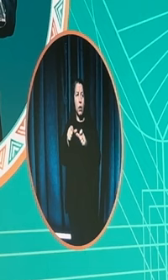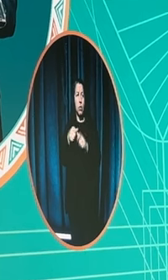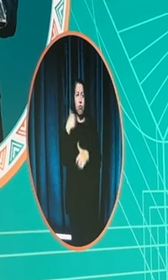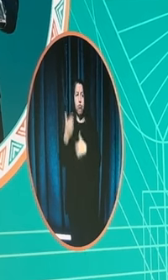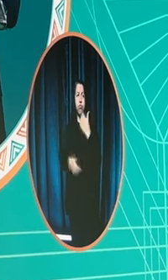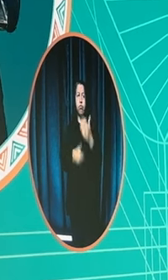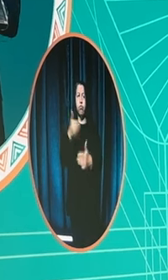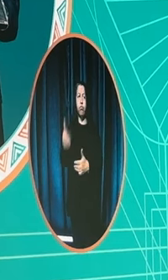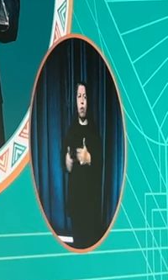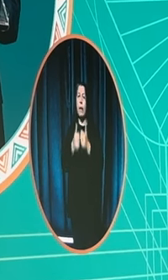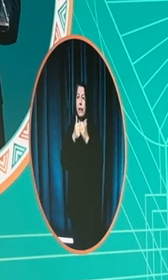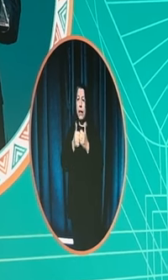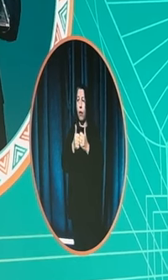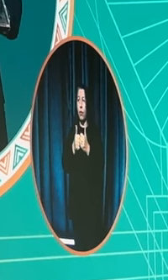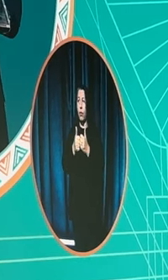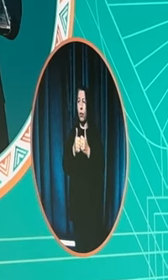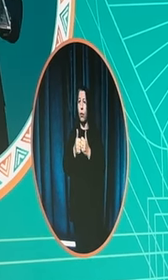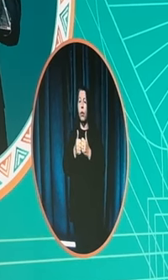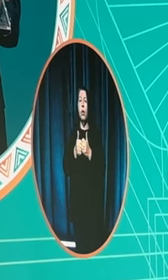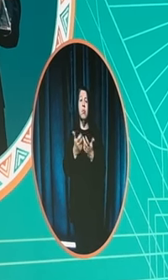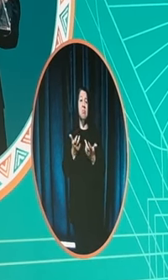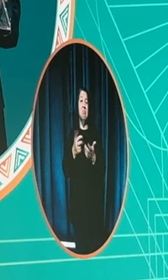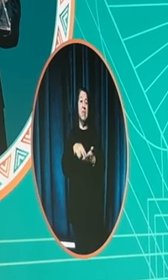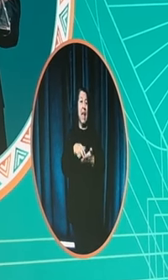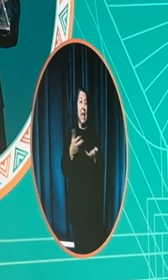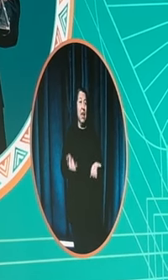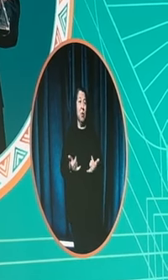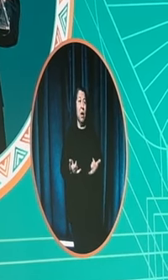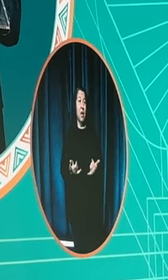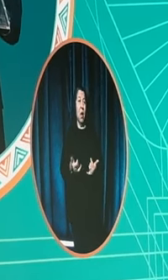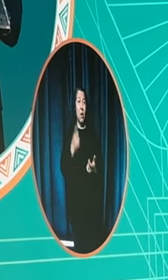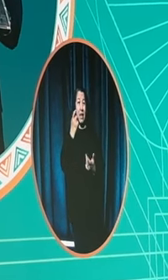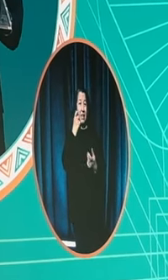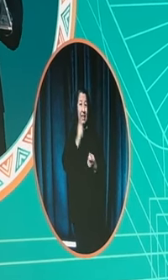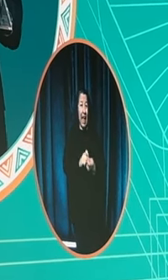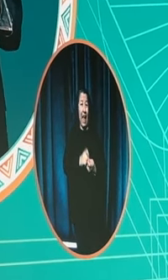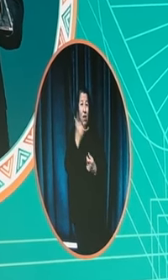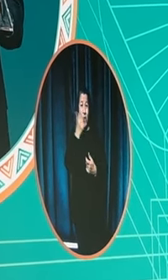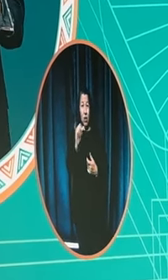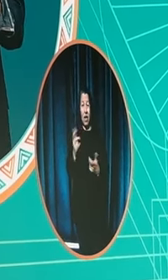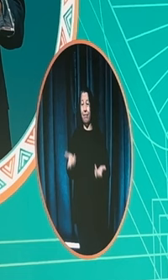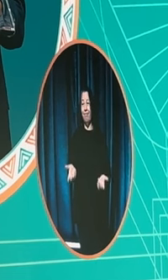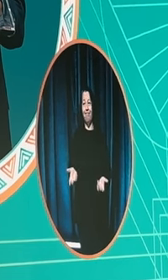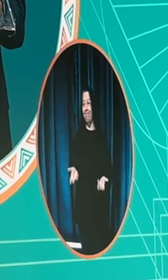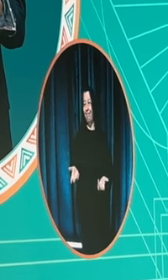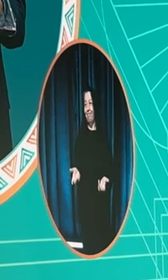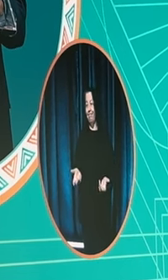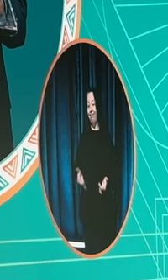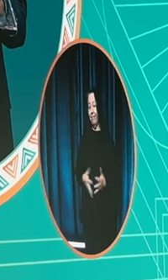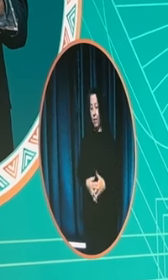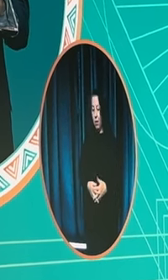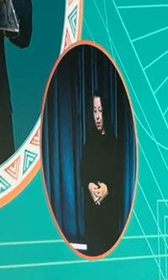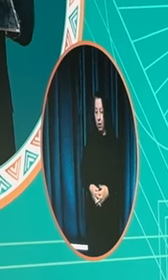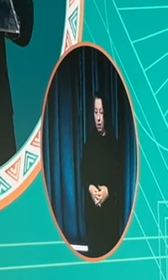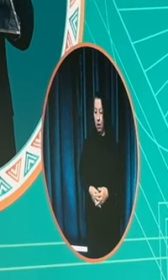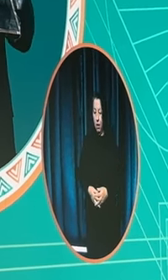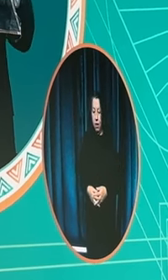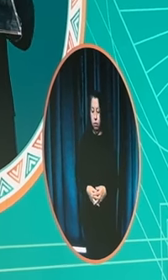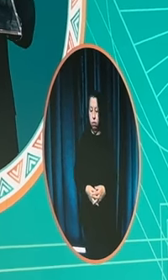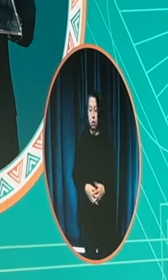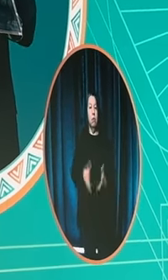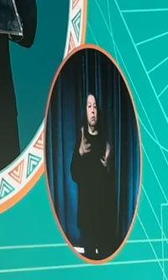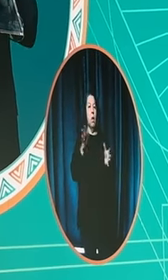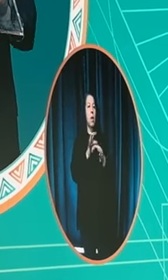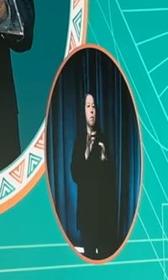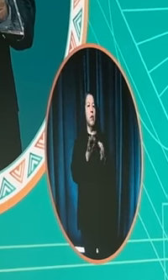And as I stand here right now, I don't know exactly what that is. As I've already mentioned, my style